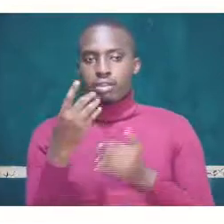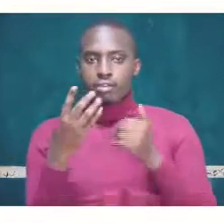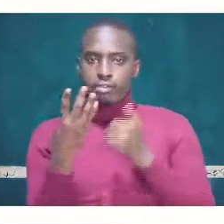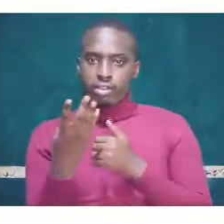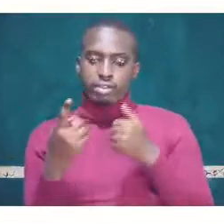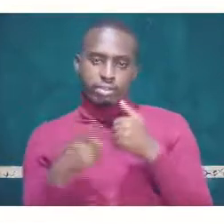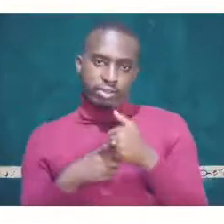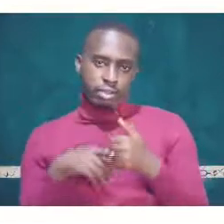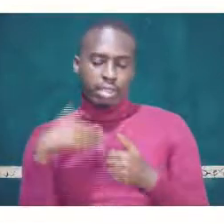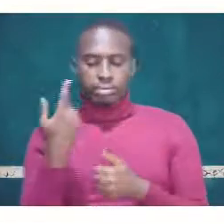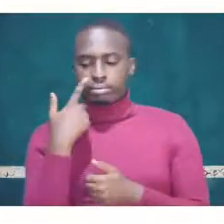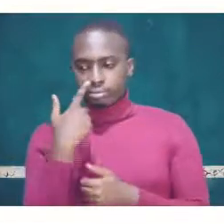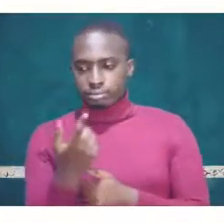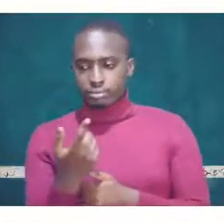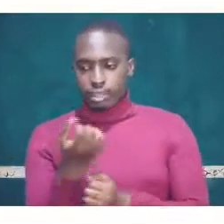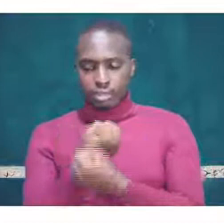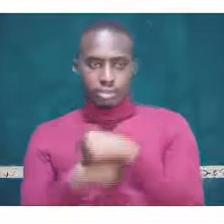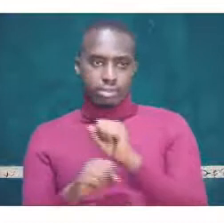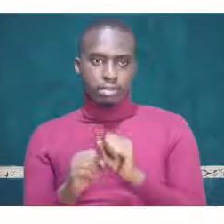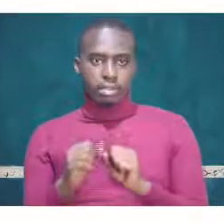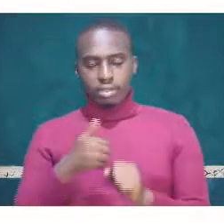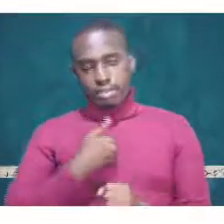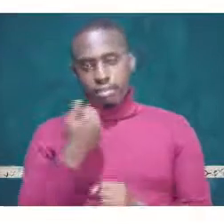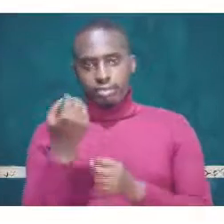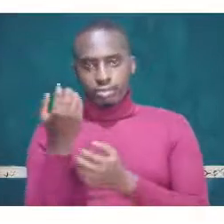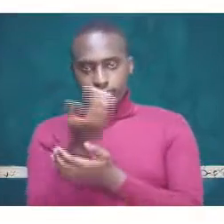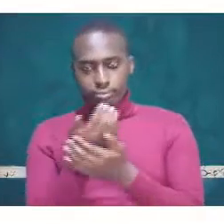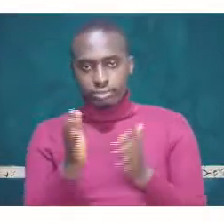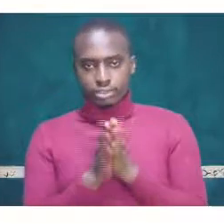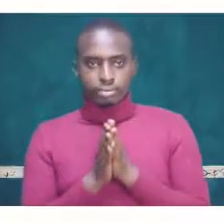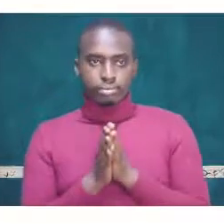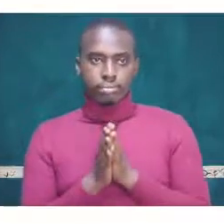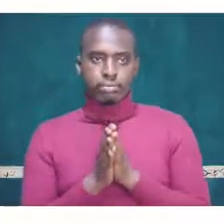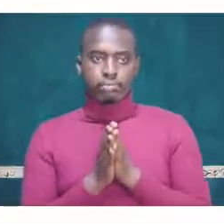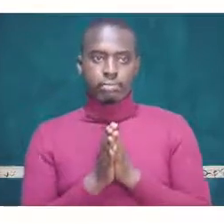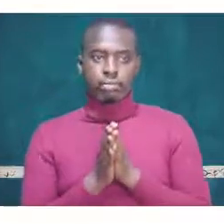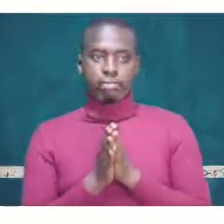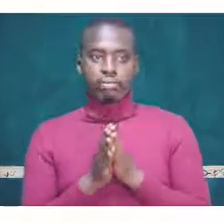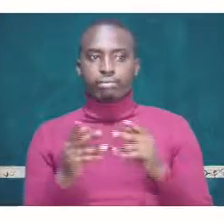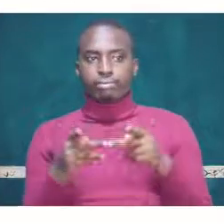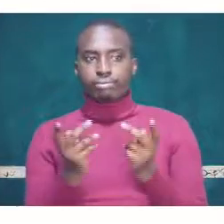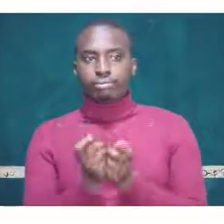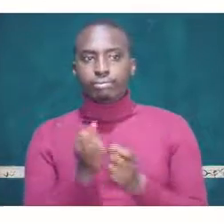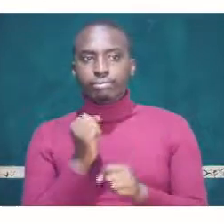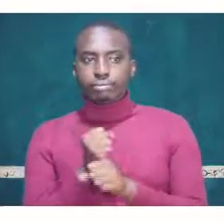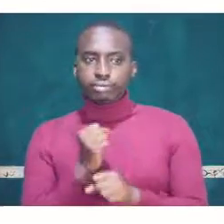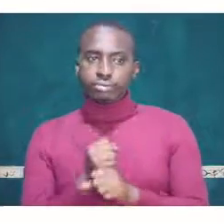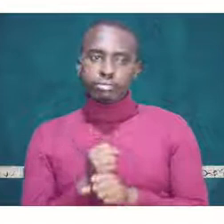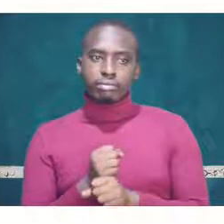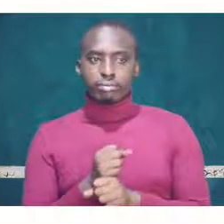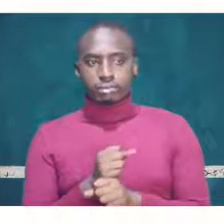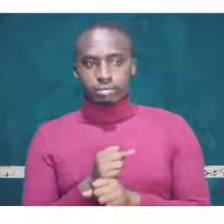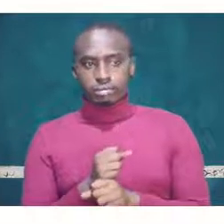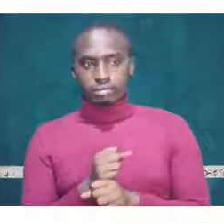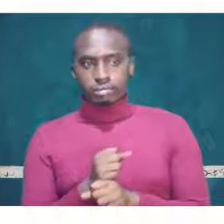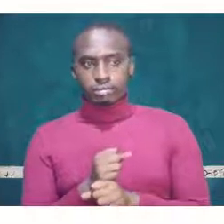146. You will find that activity self-evaluation. Spleen is a lymph organ that filters blood and also acts